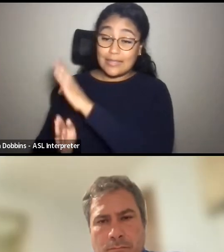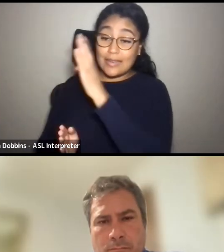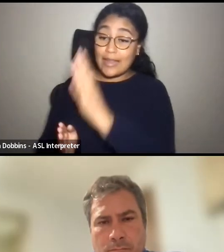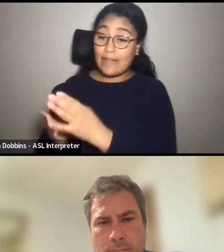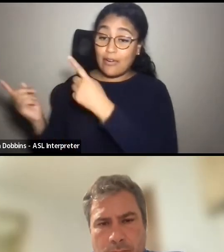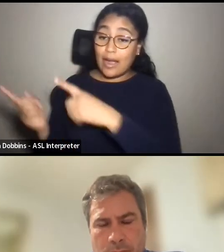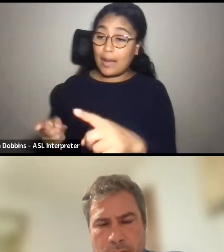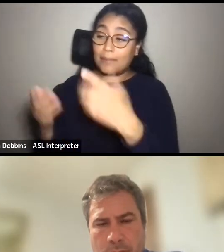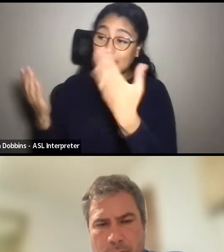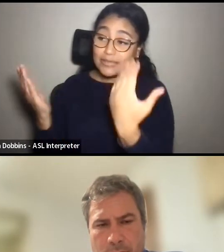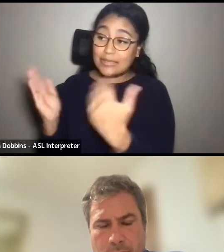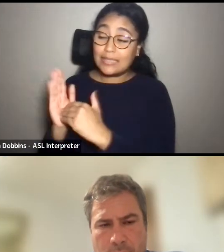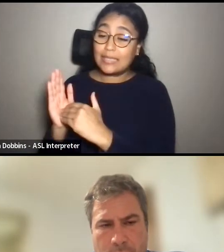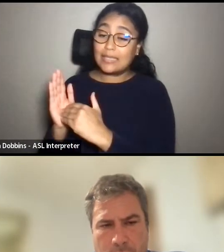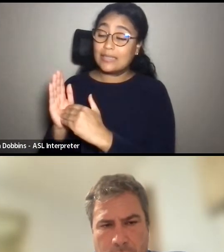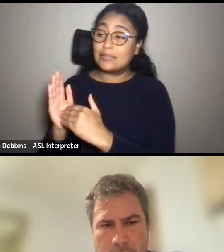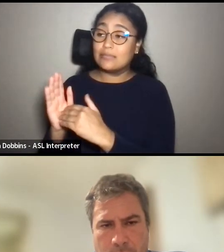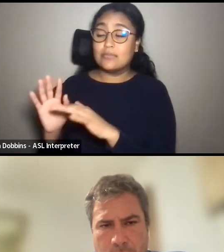again, let alone